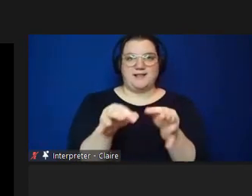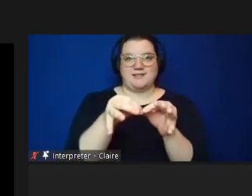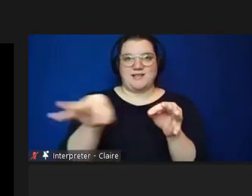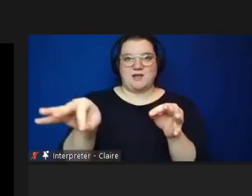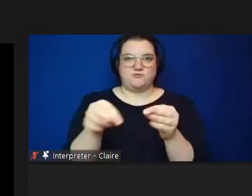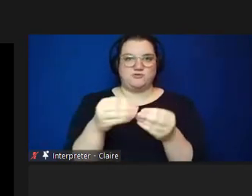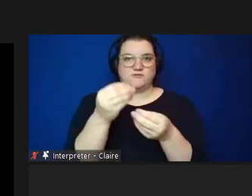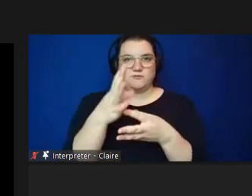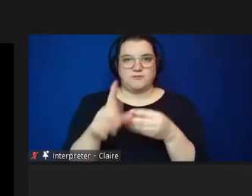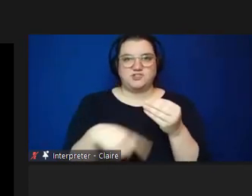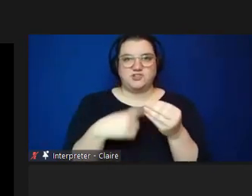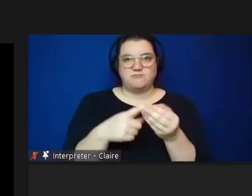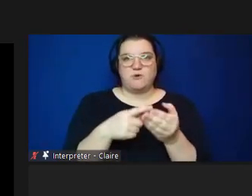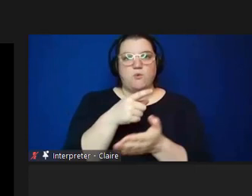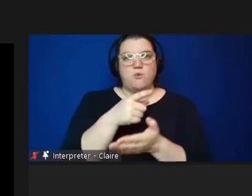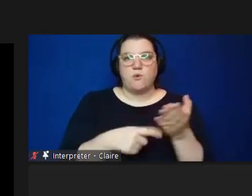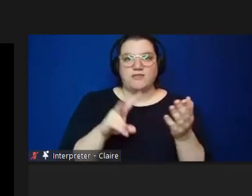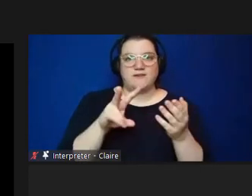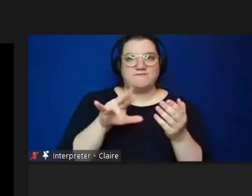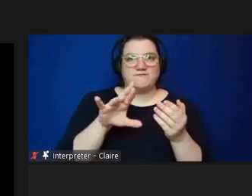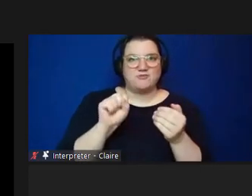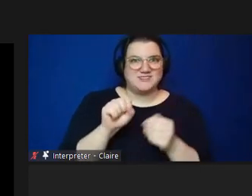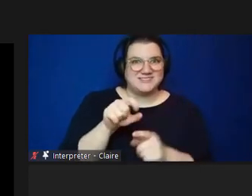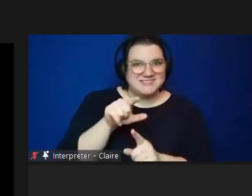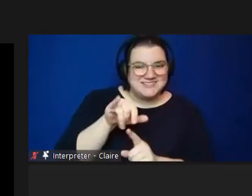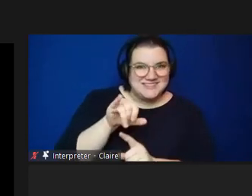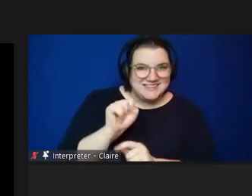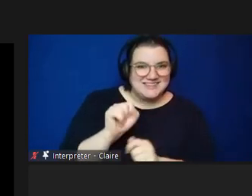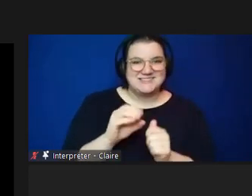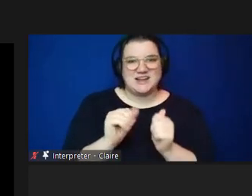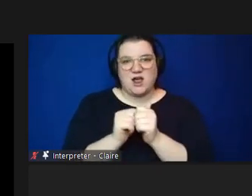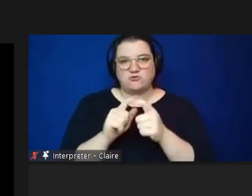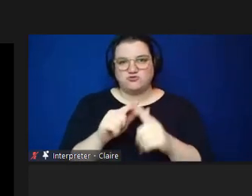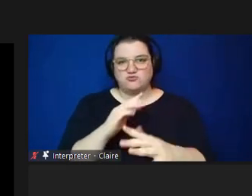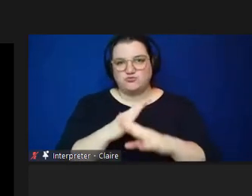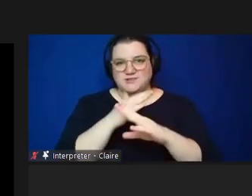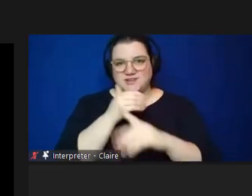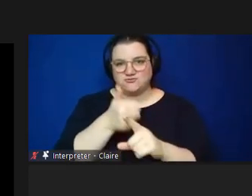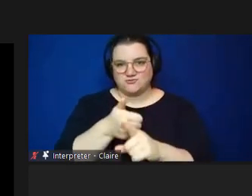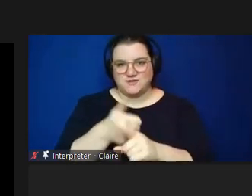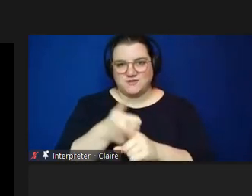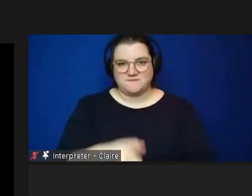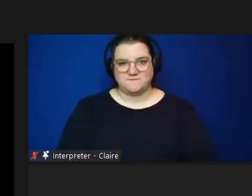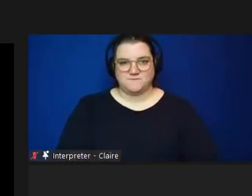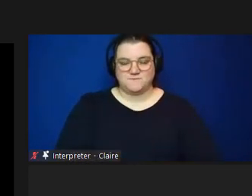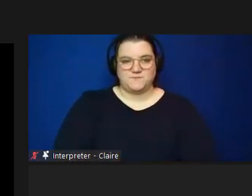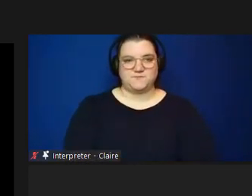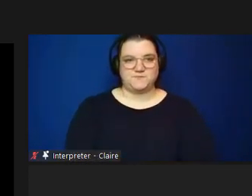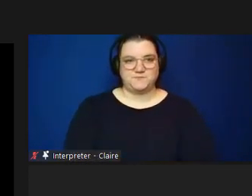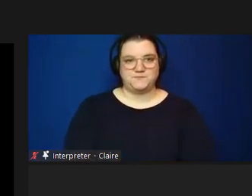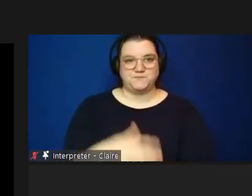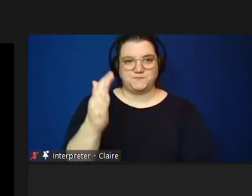the virus is and how to protect yourself as well. Next slide, please.